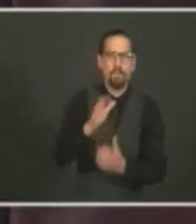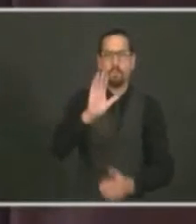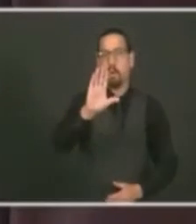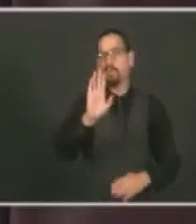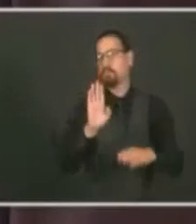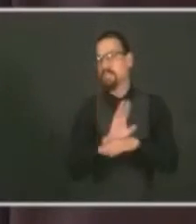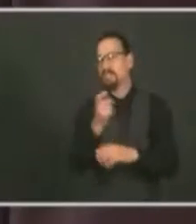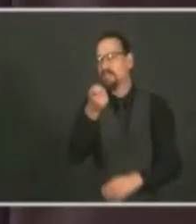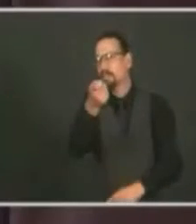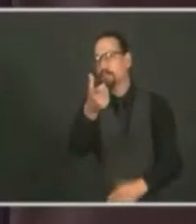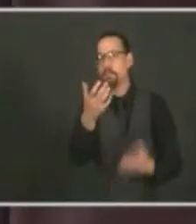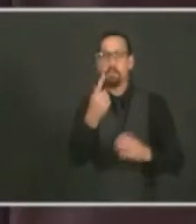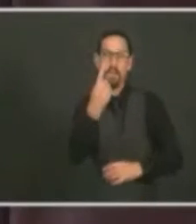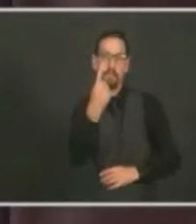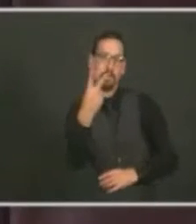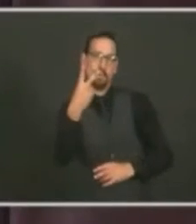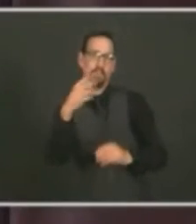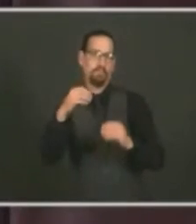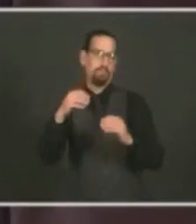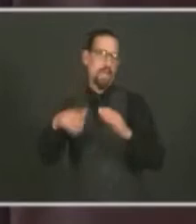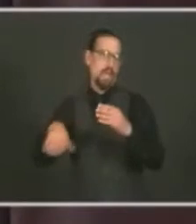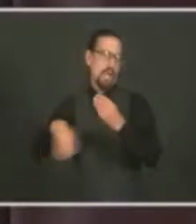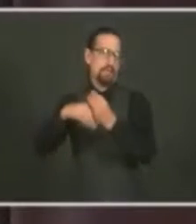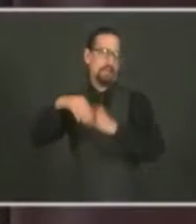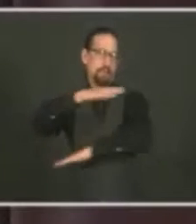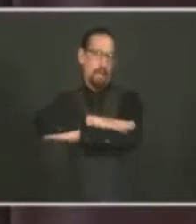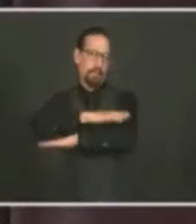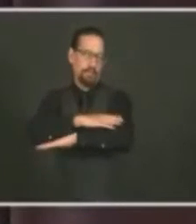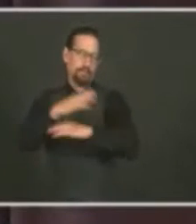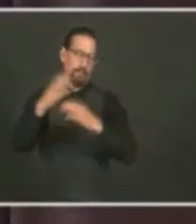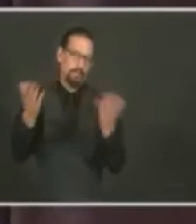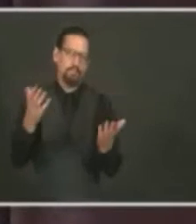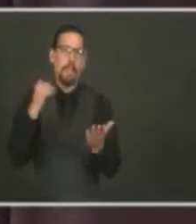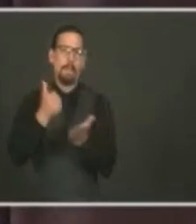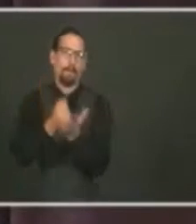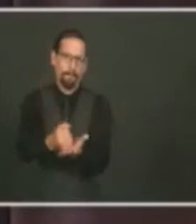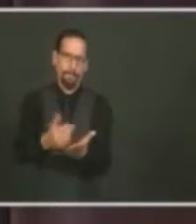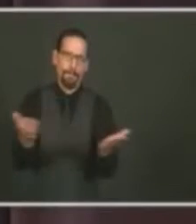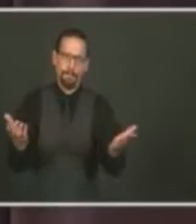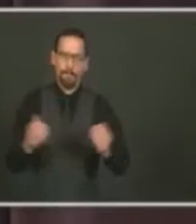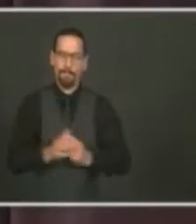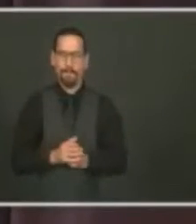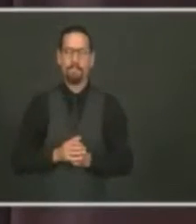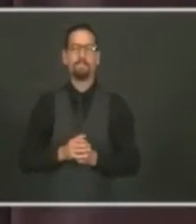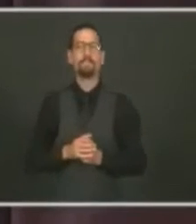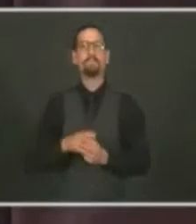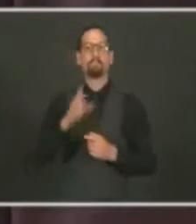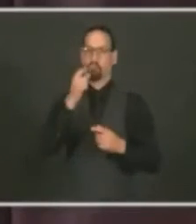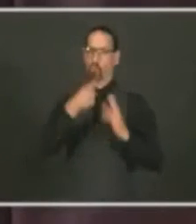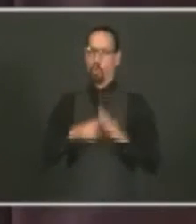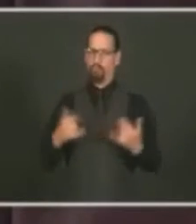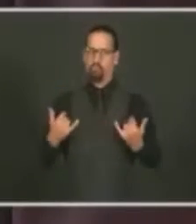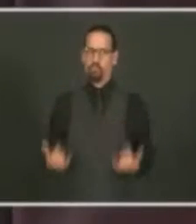help you just a bit, and I want to thank you again for your cooperation, and that's effective today.